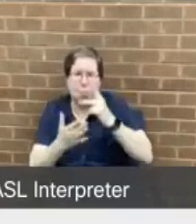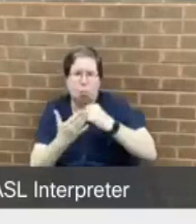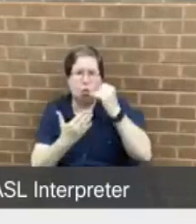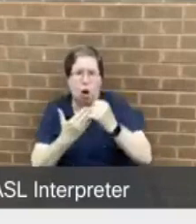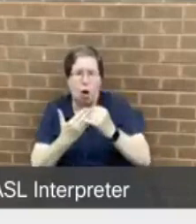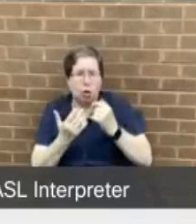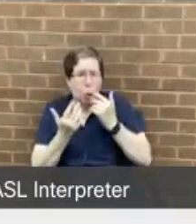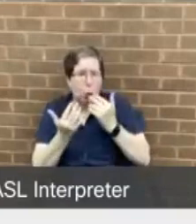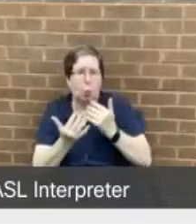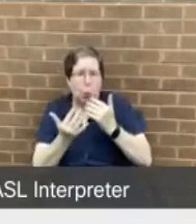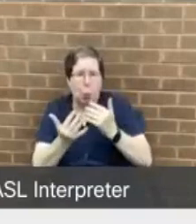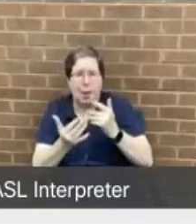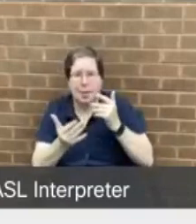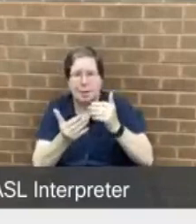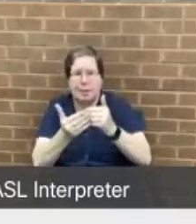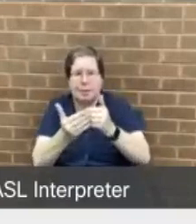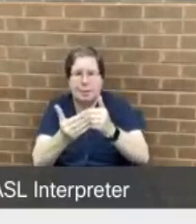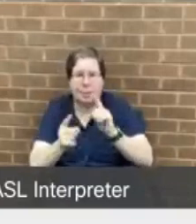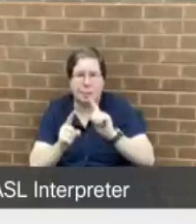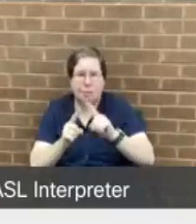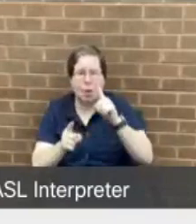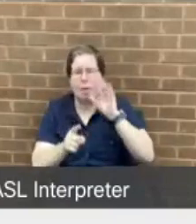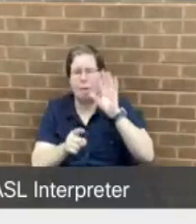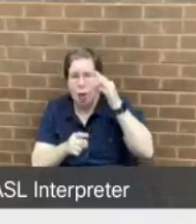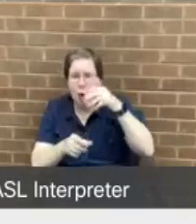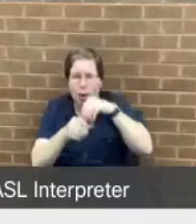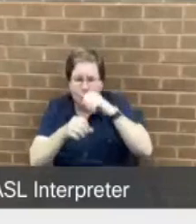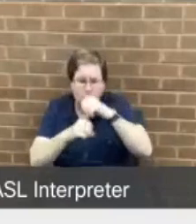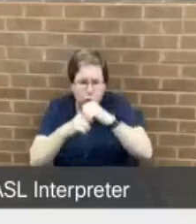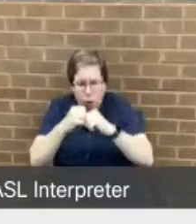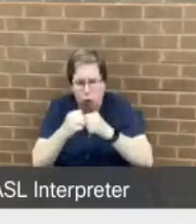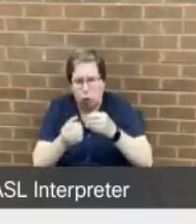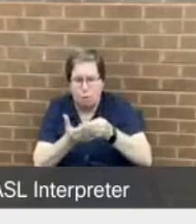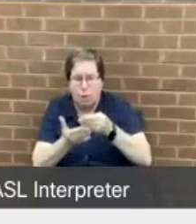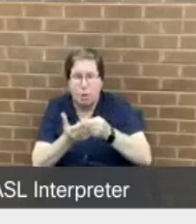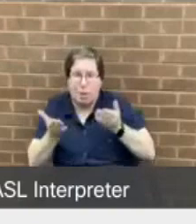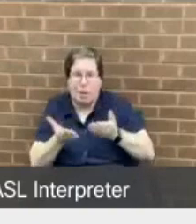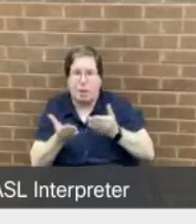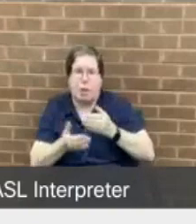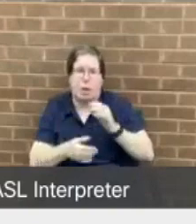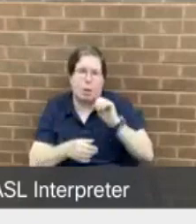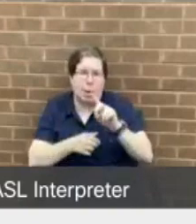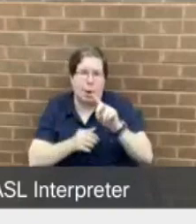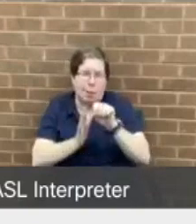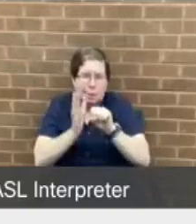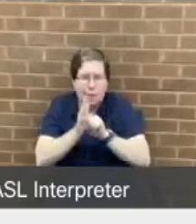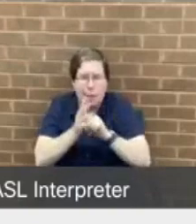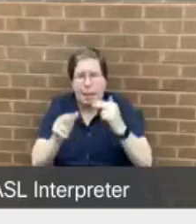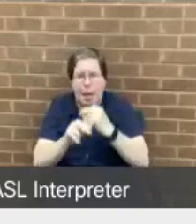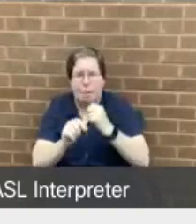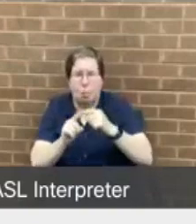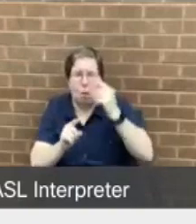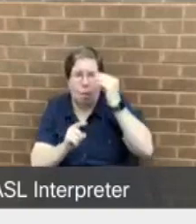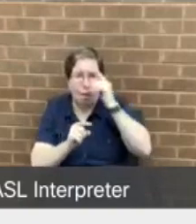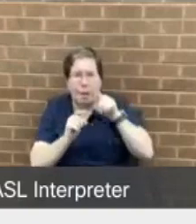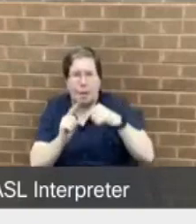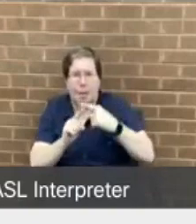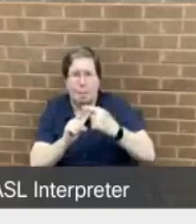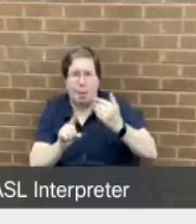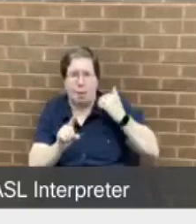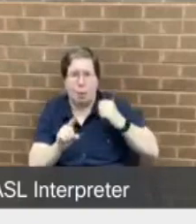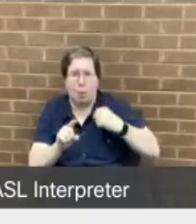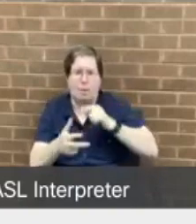of the potential federal infrastructure funding. So at State Highway, we're focusing on shelf projects that kind of meet three